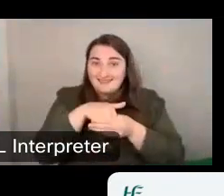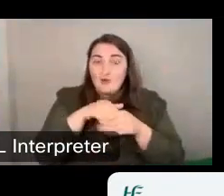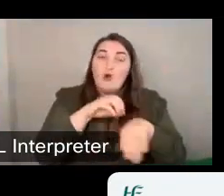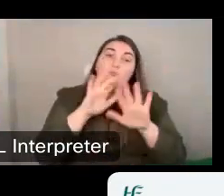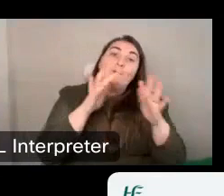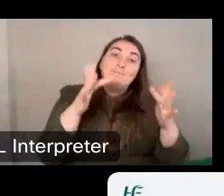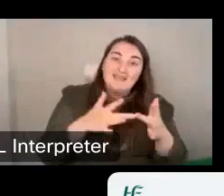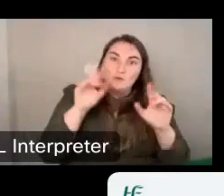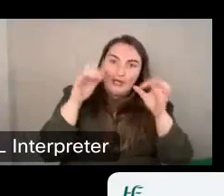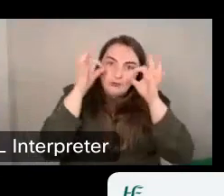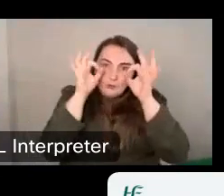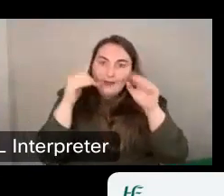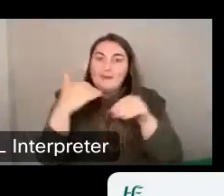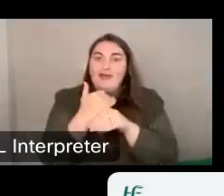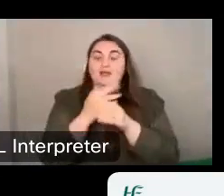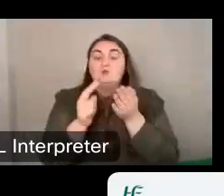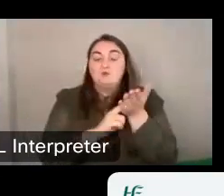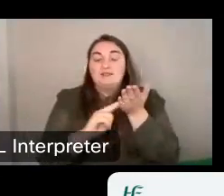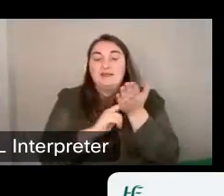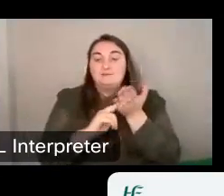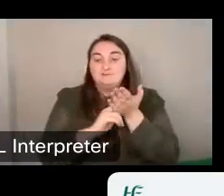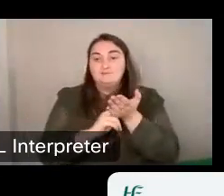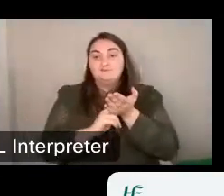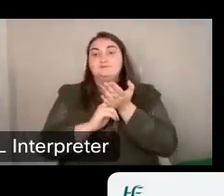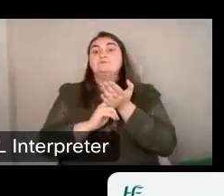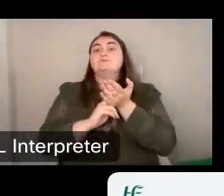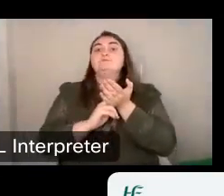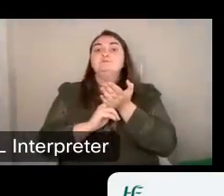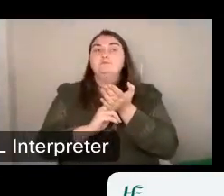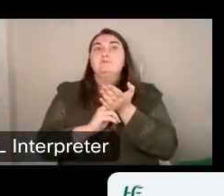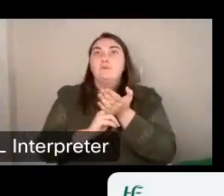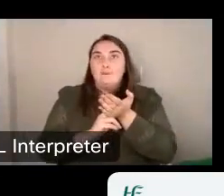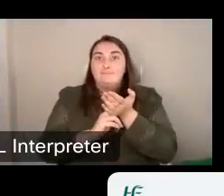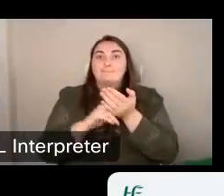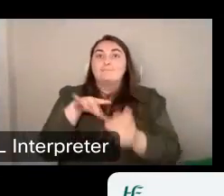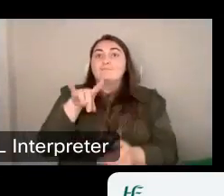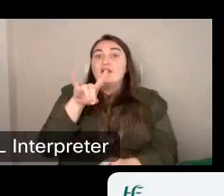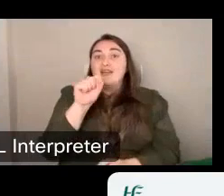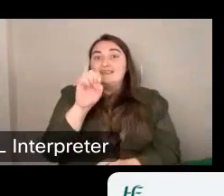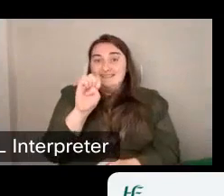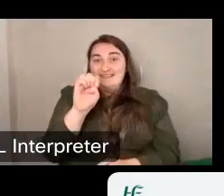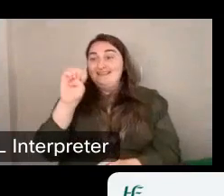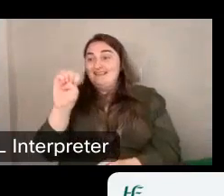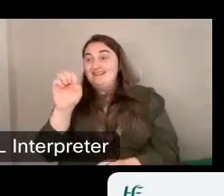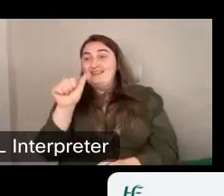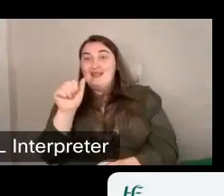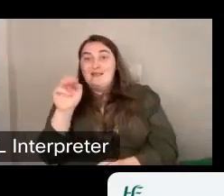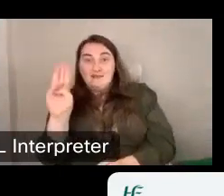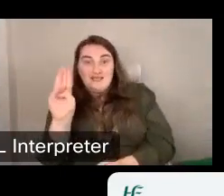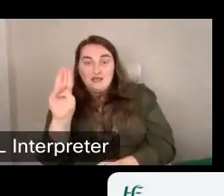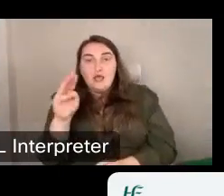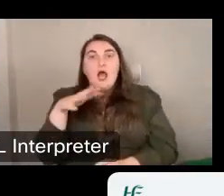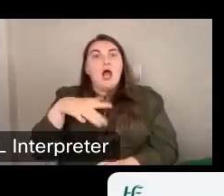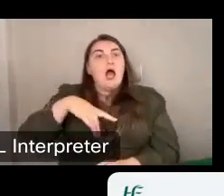you can Google you can reach by Googling HSE EAP, there are high